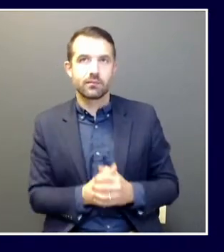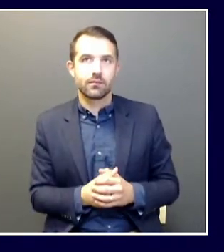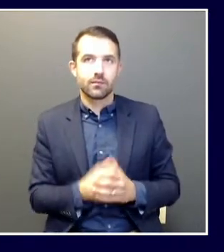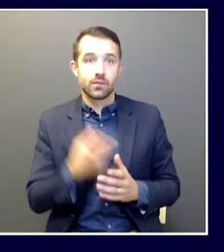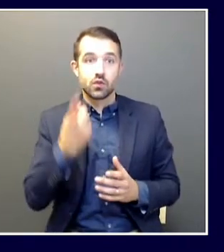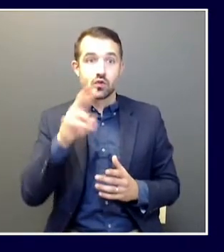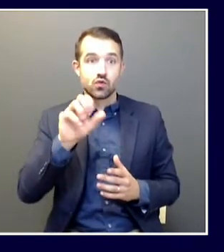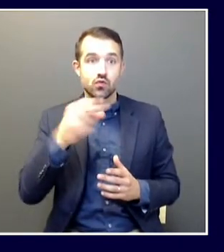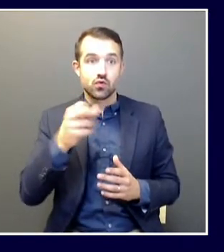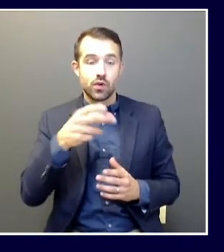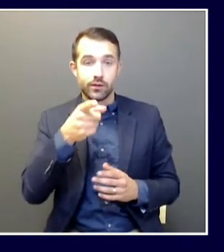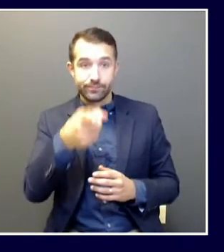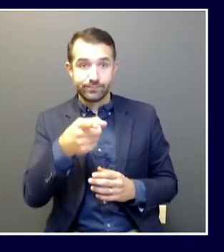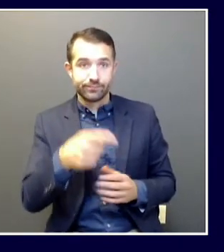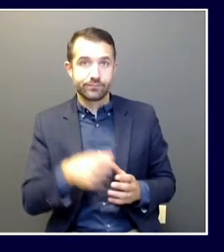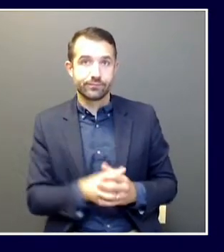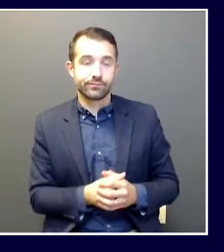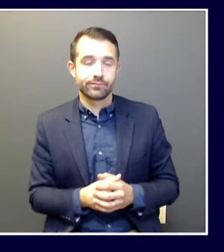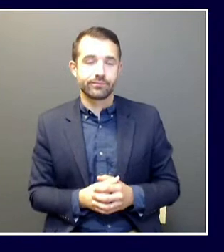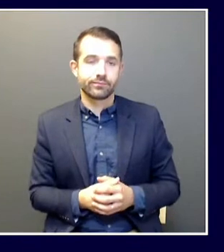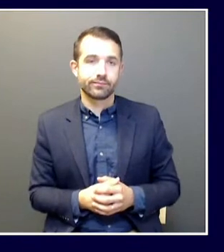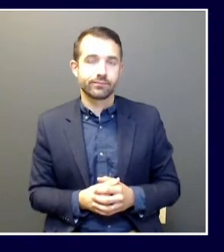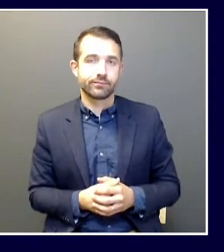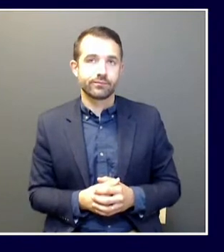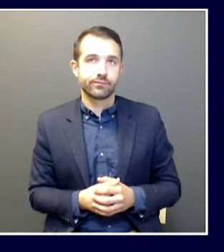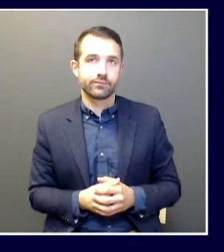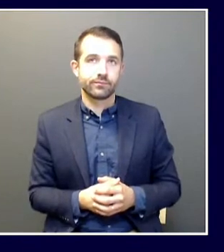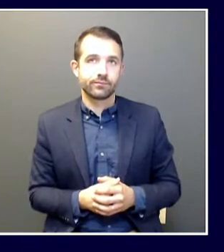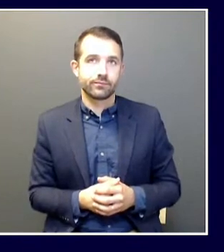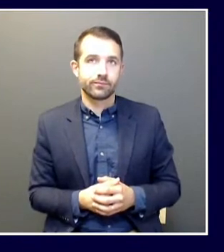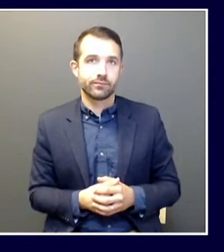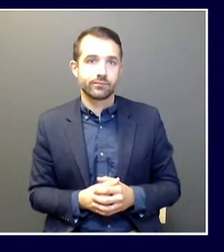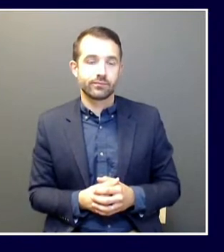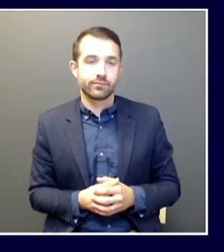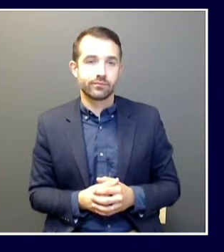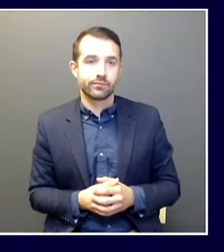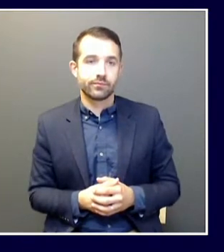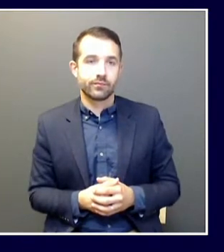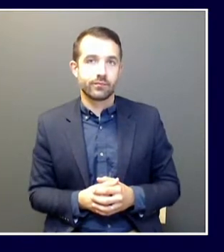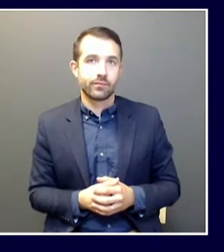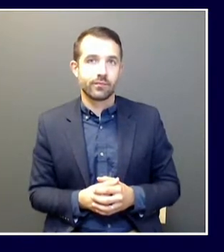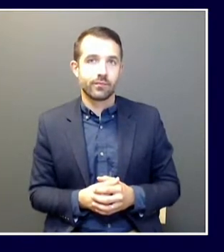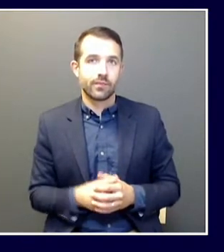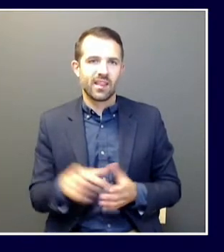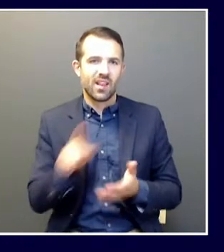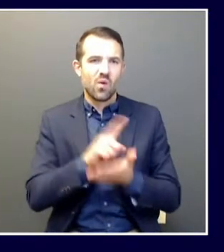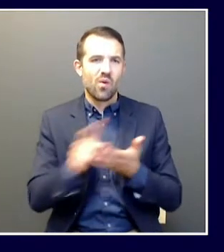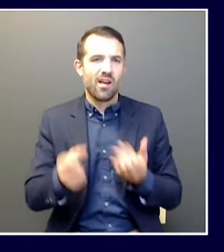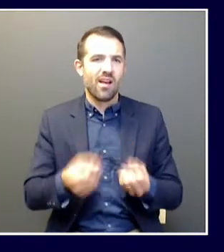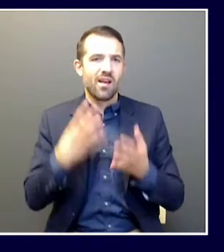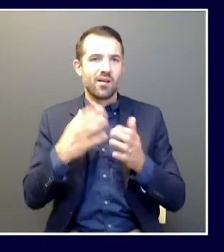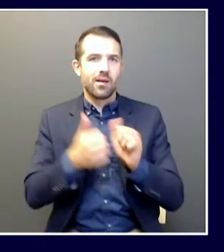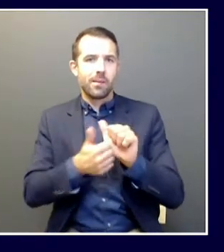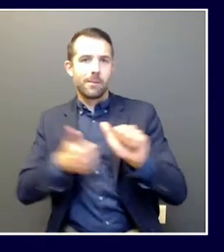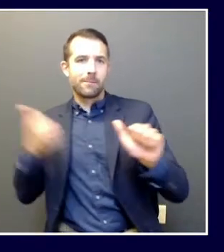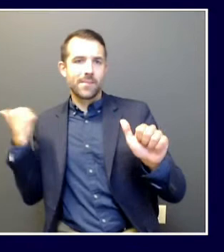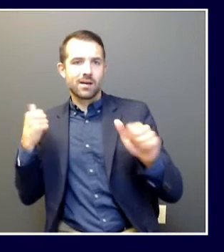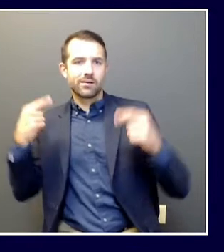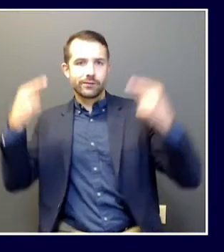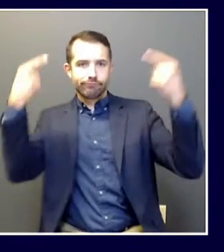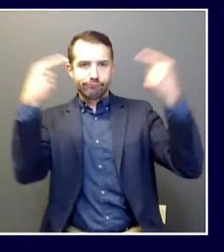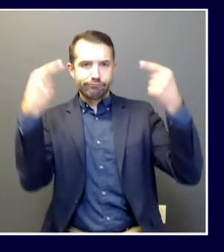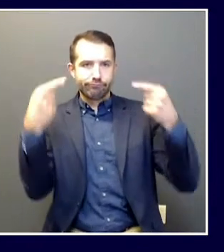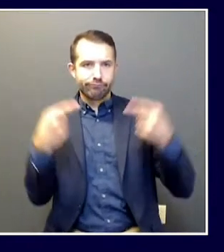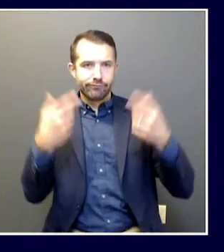is, what is the backlog of cases this week, and is it similar to last, or are we looking at a large,